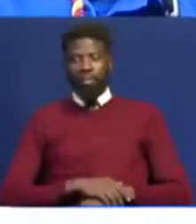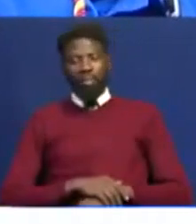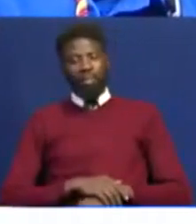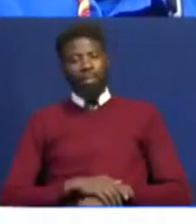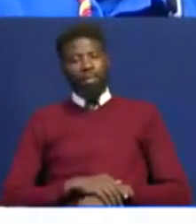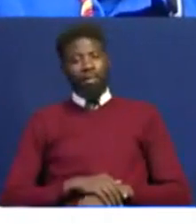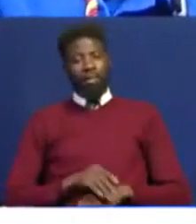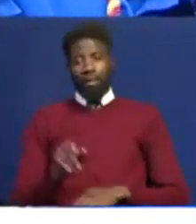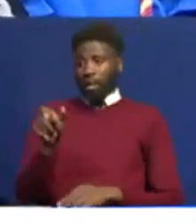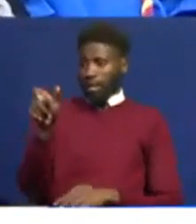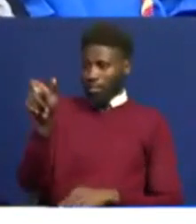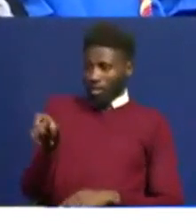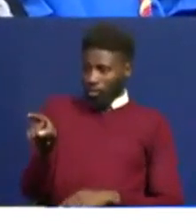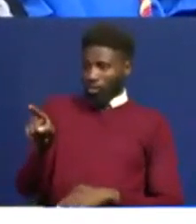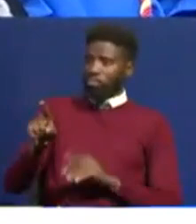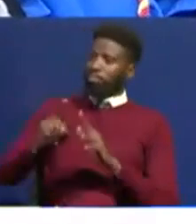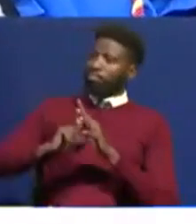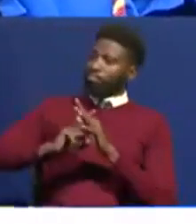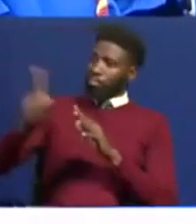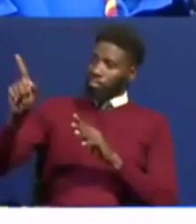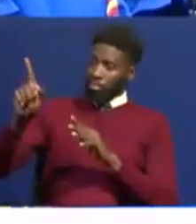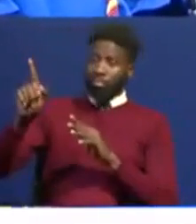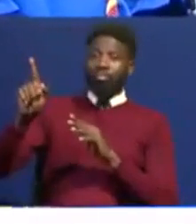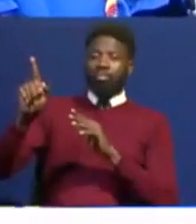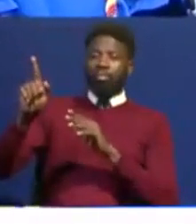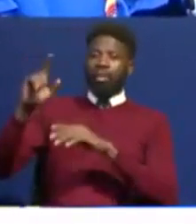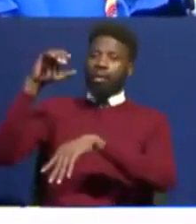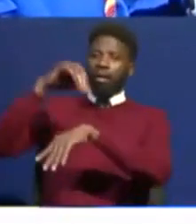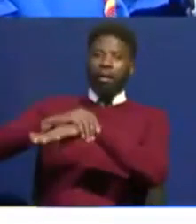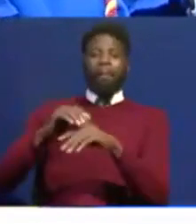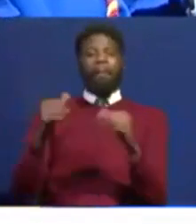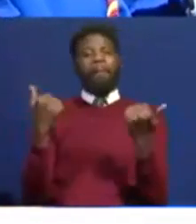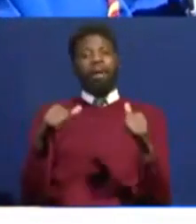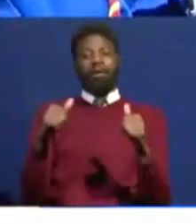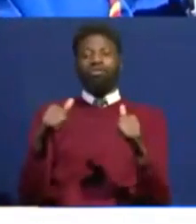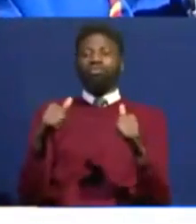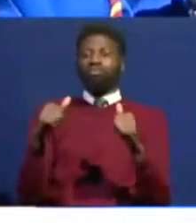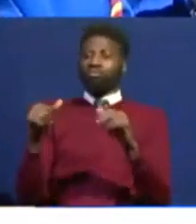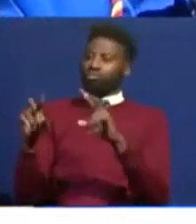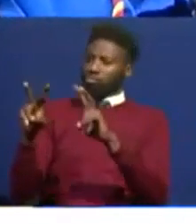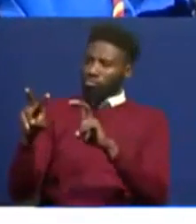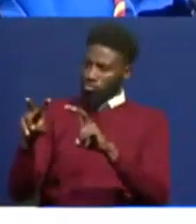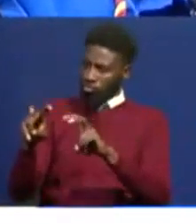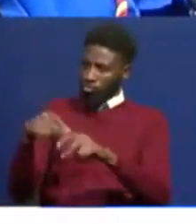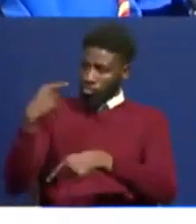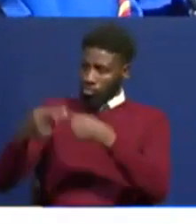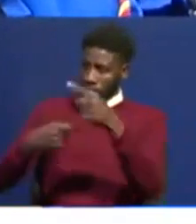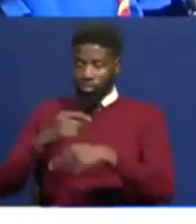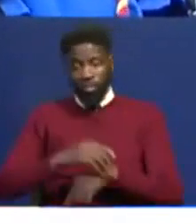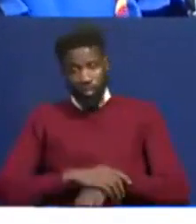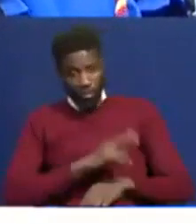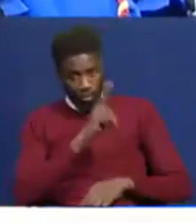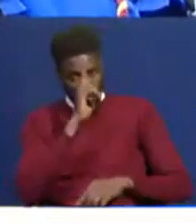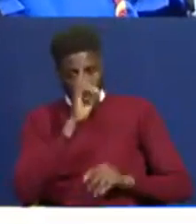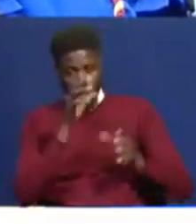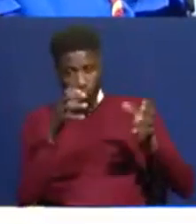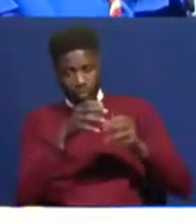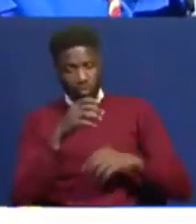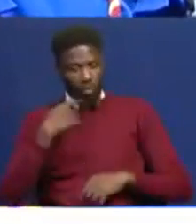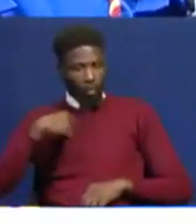run. The investigation is ongoing. Actions were taken against the police who we